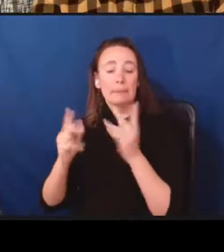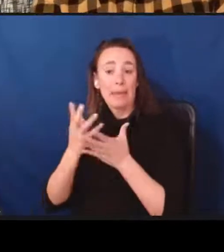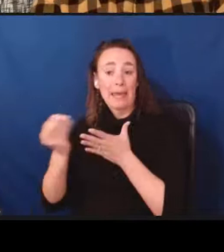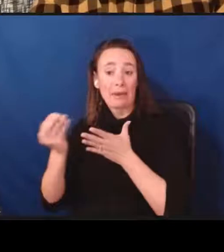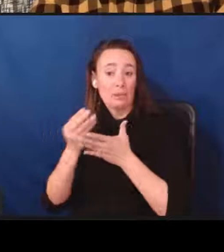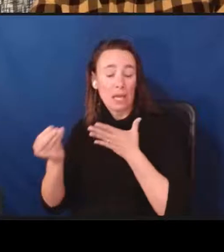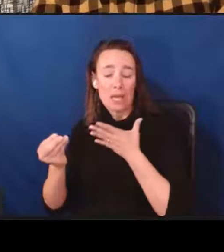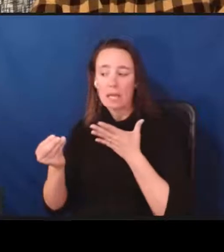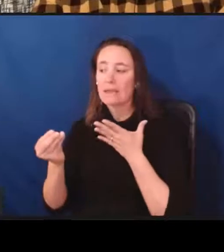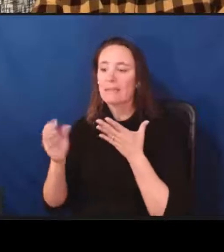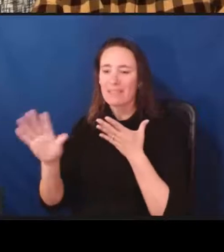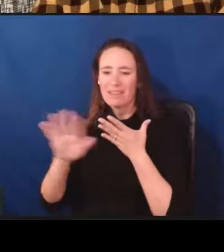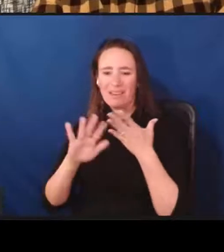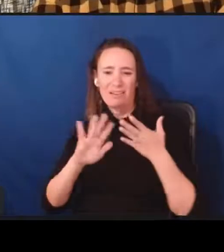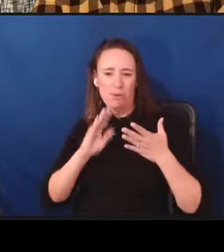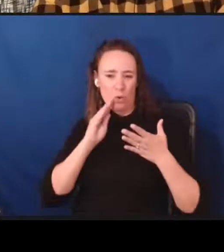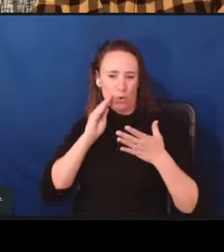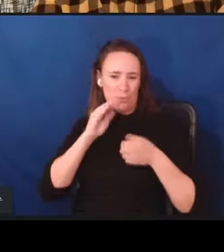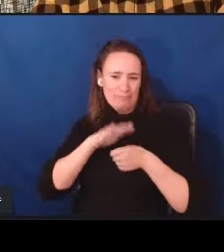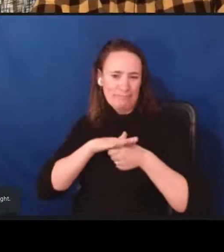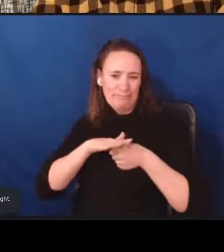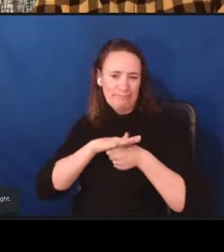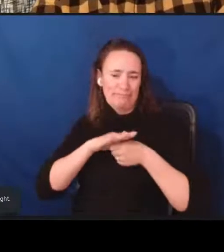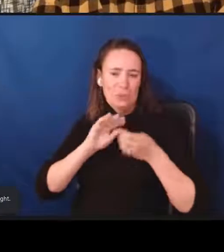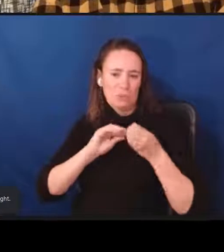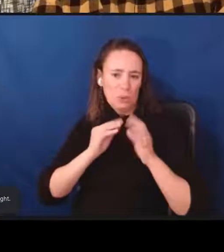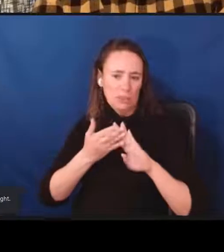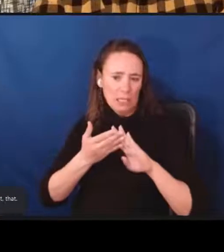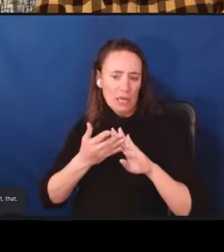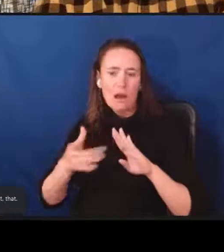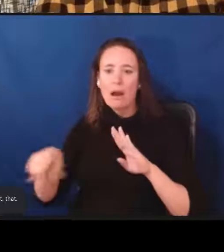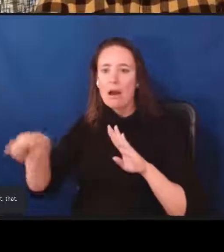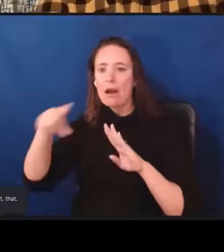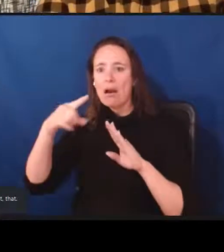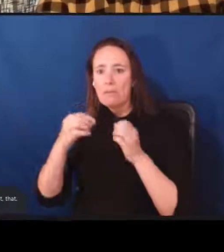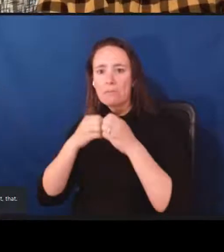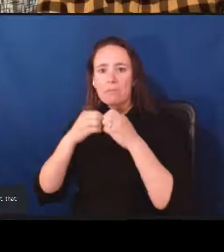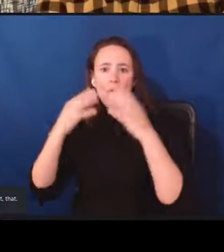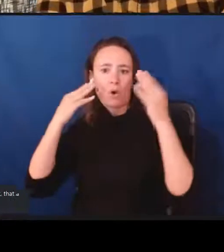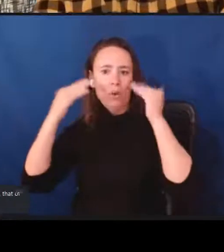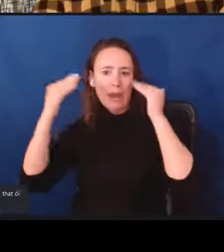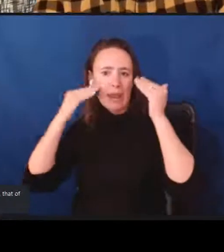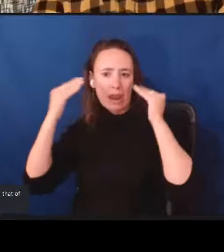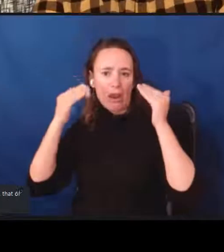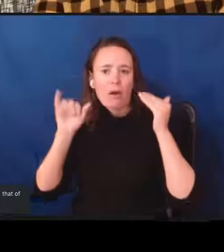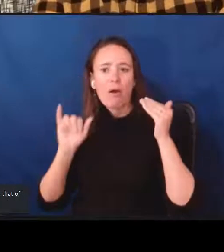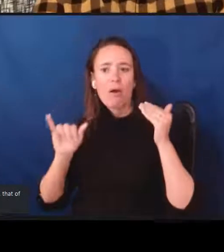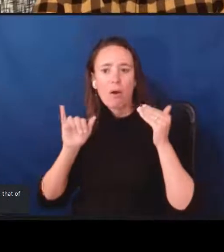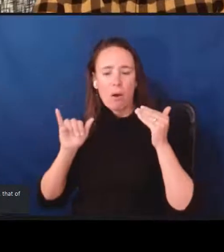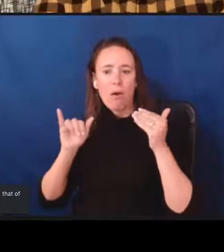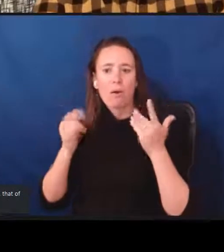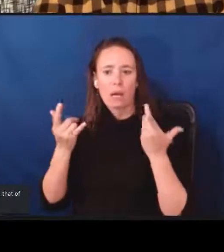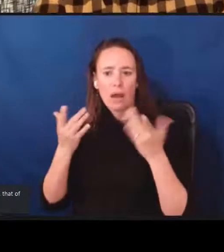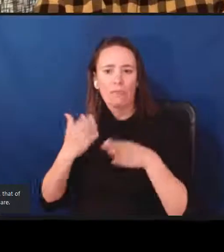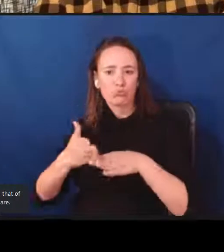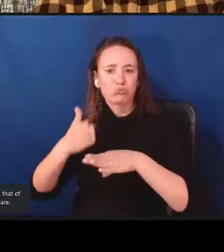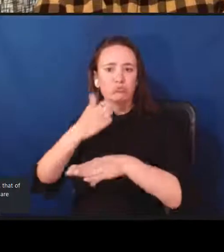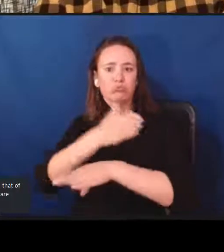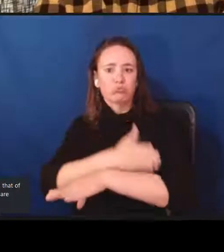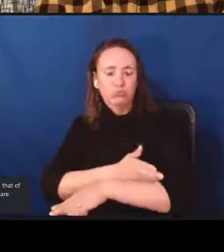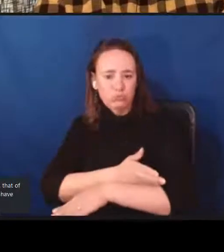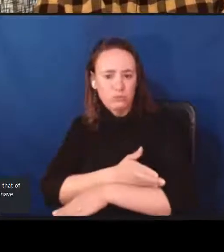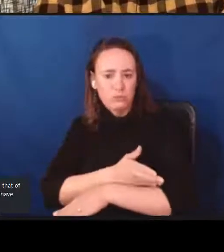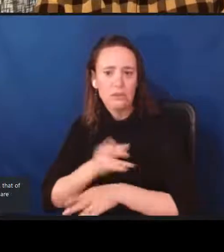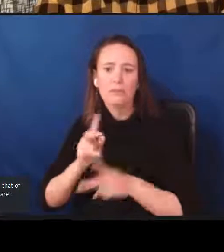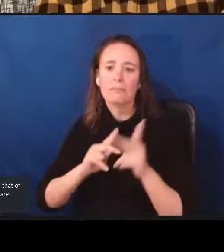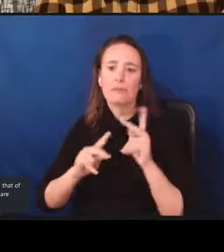definitely more aware, right, that of how far we've come, and that people with disabilities do